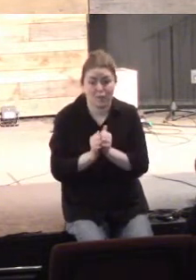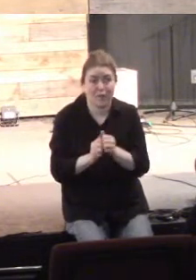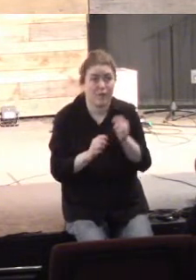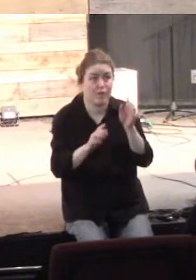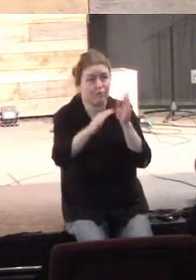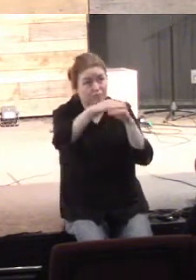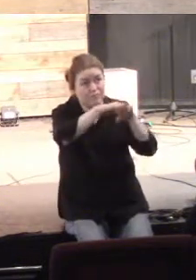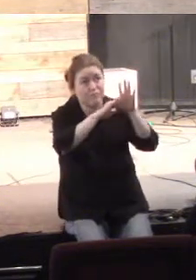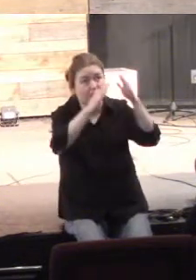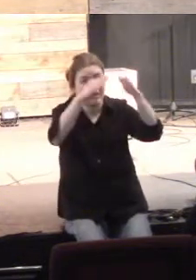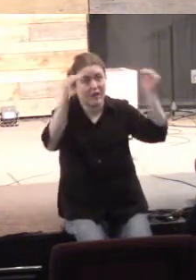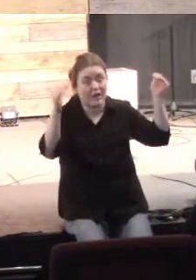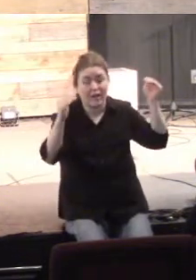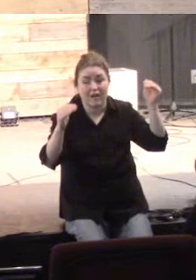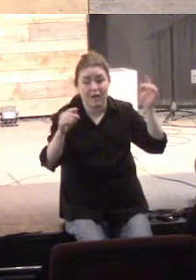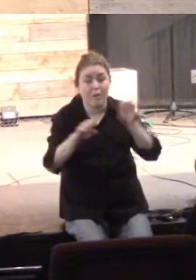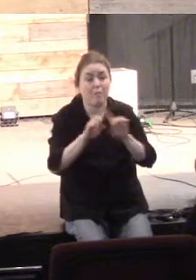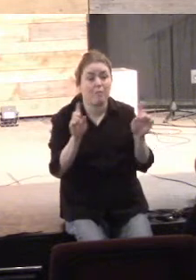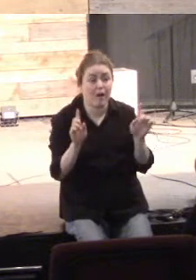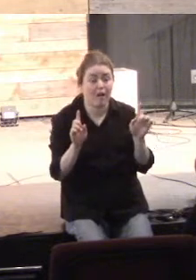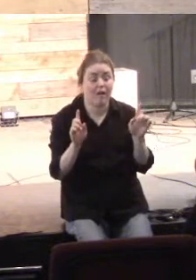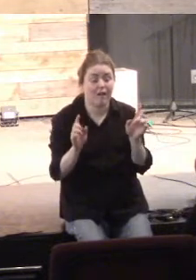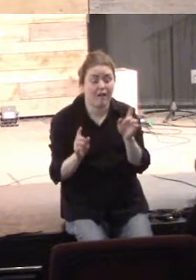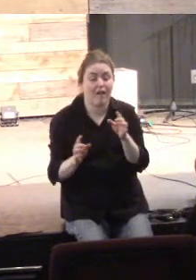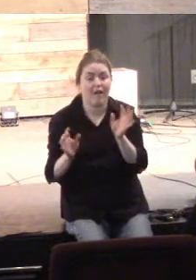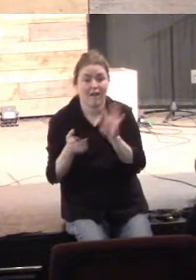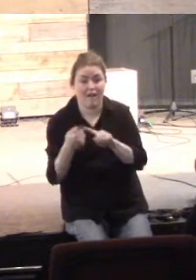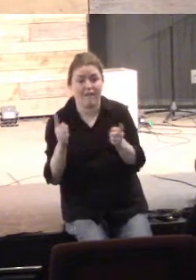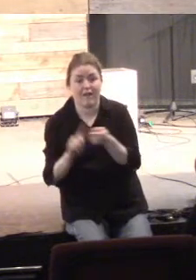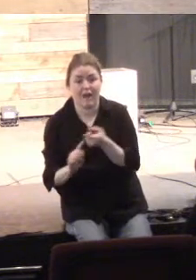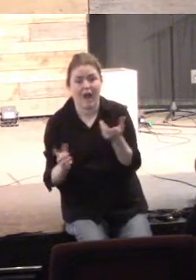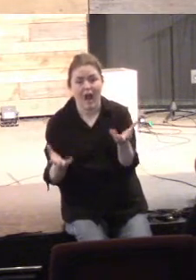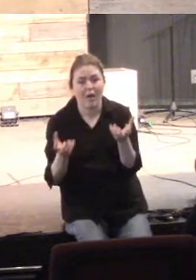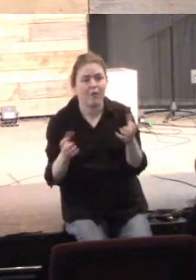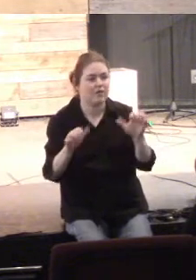I want to challenge you to not give up on miracles.